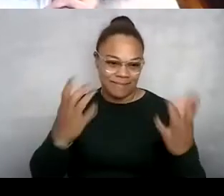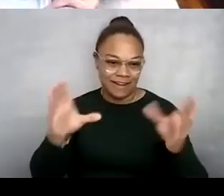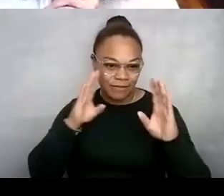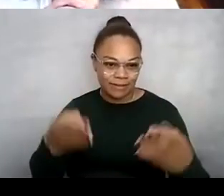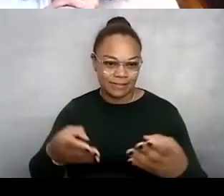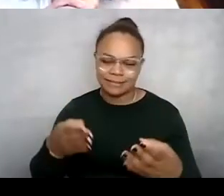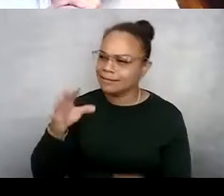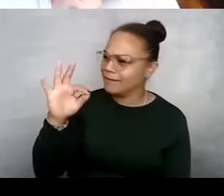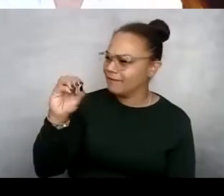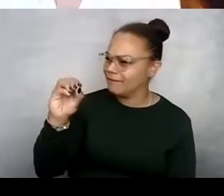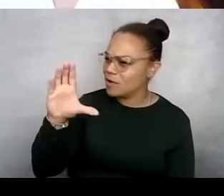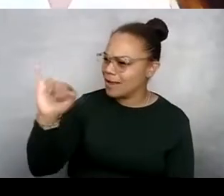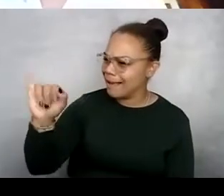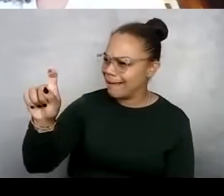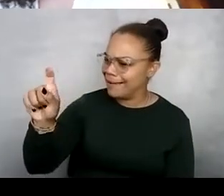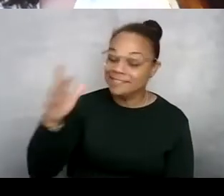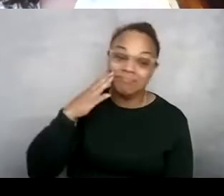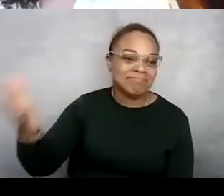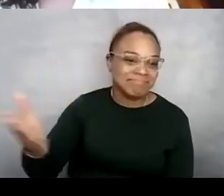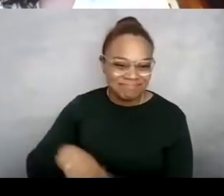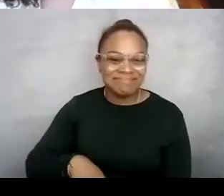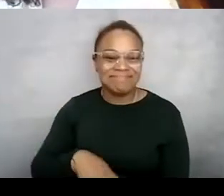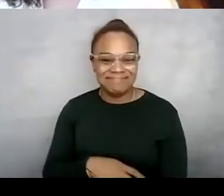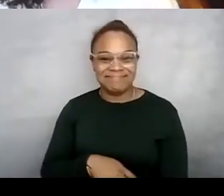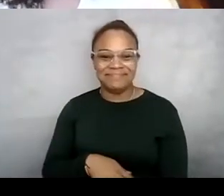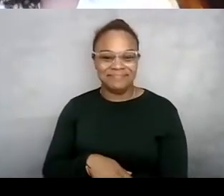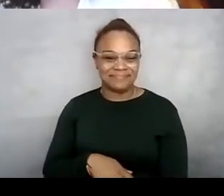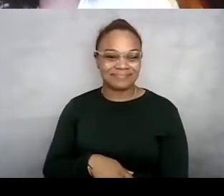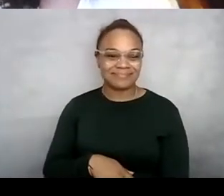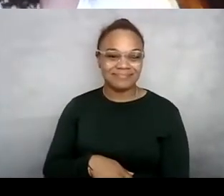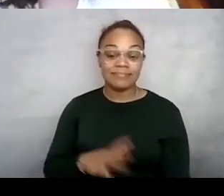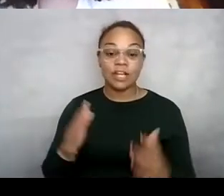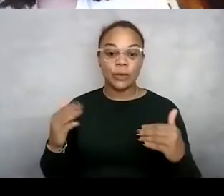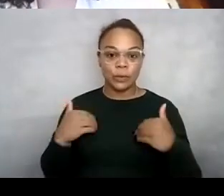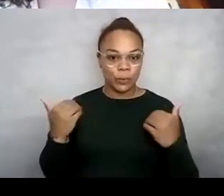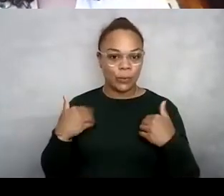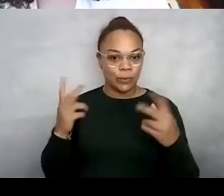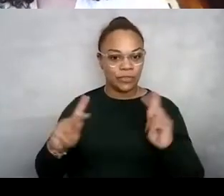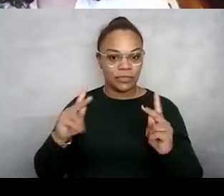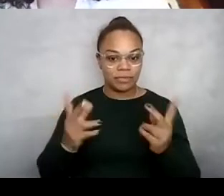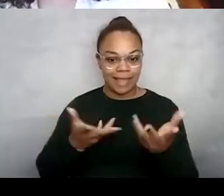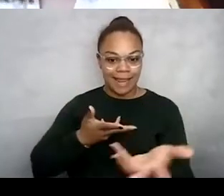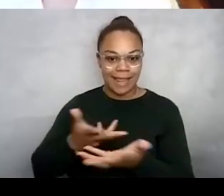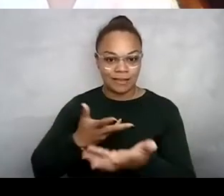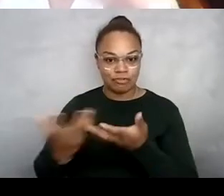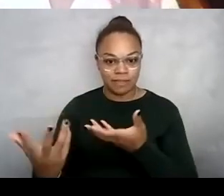foci? Okay, is youth engagement. And